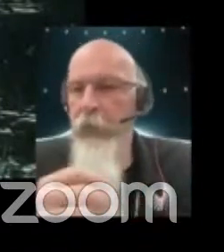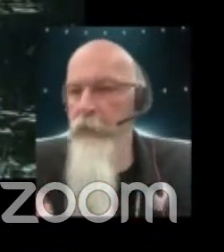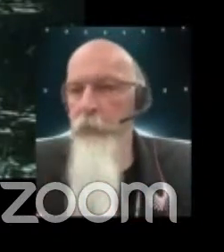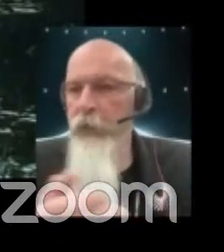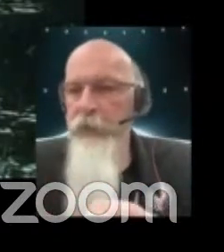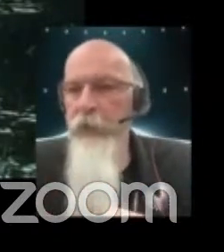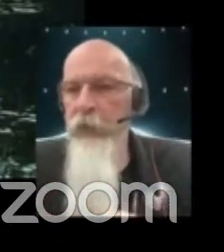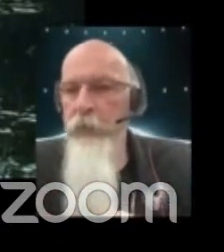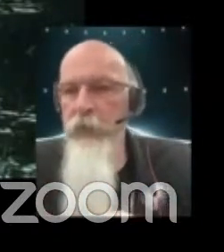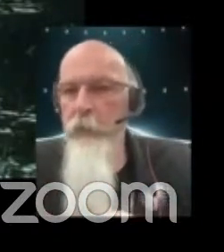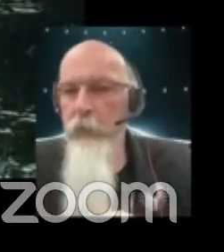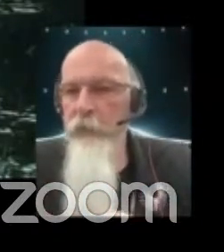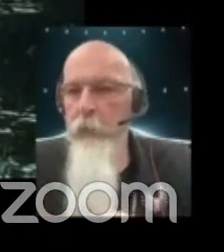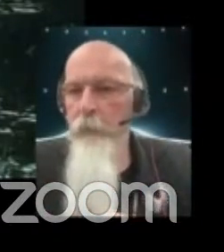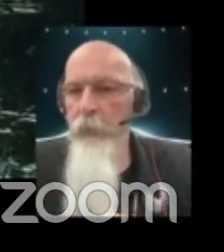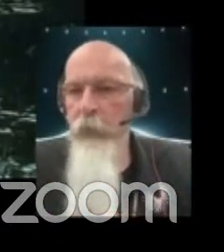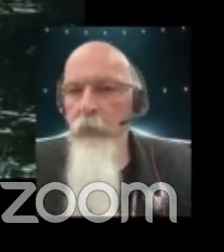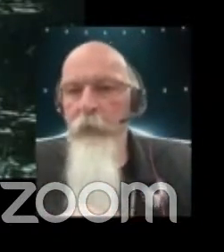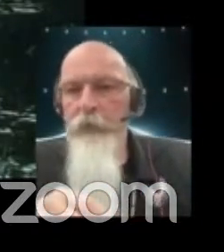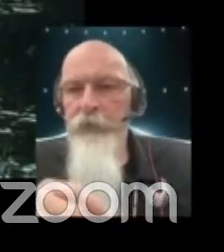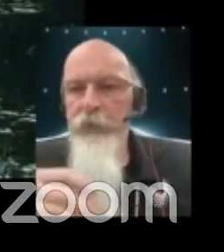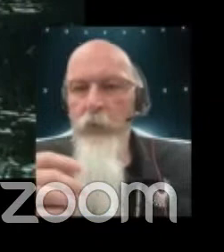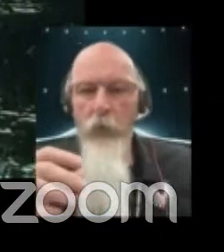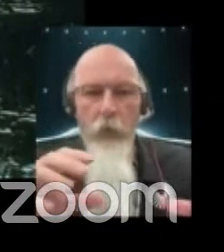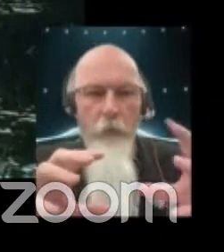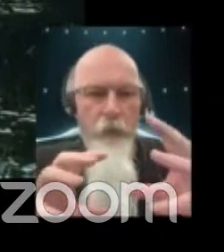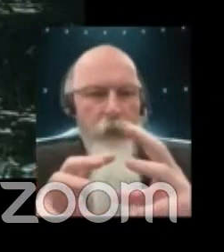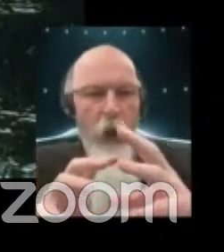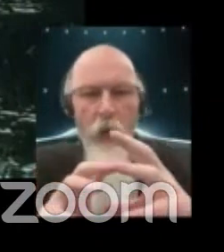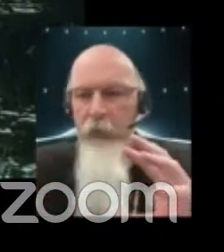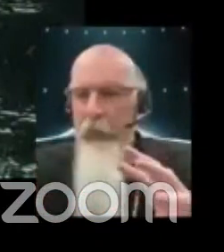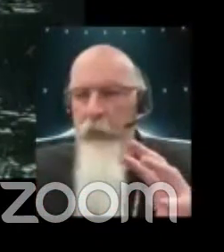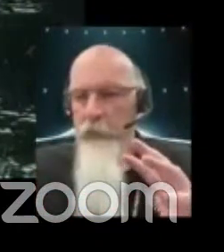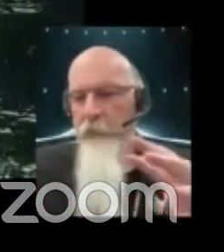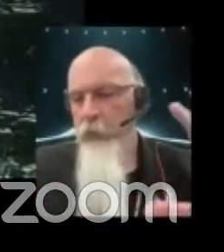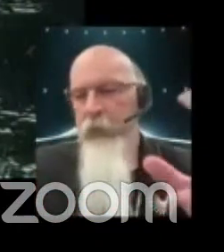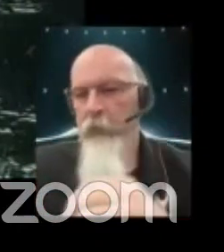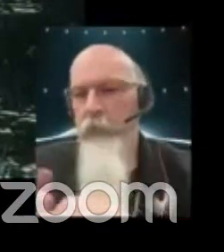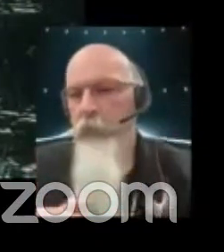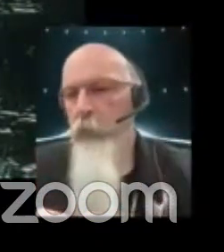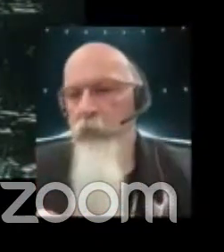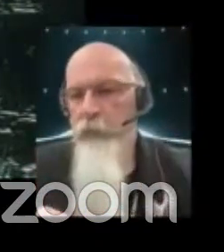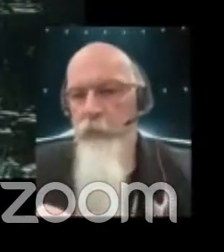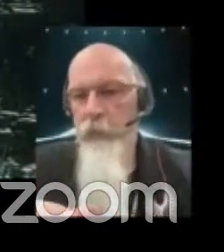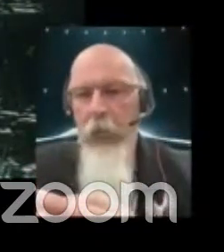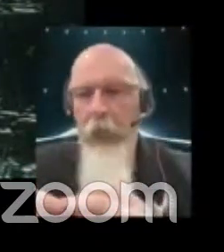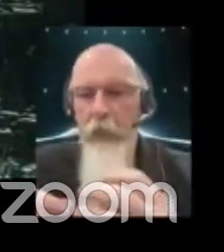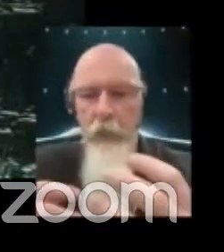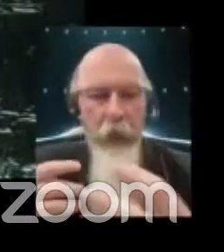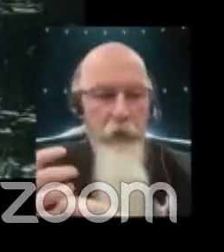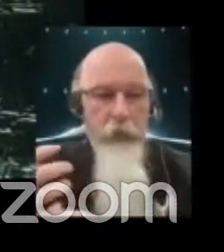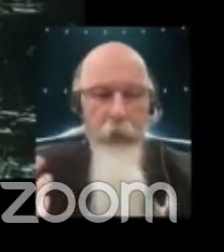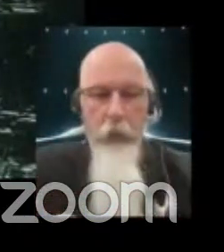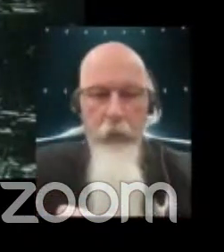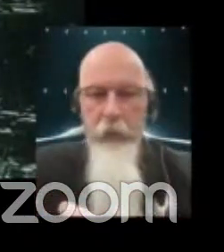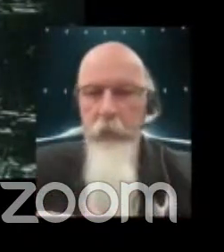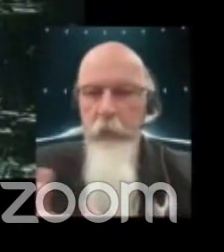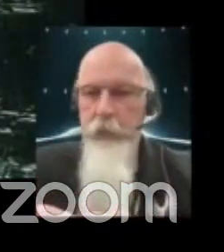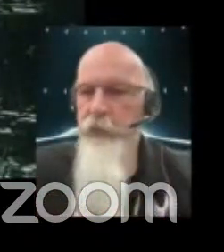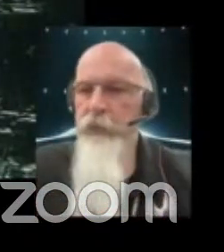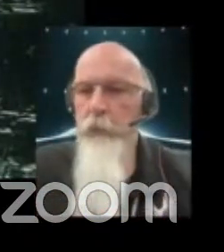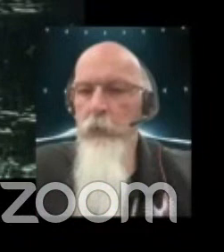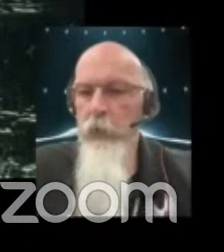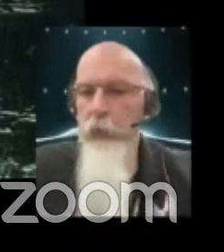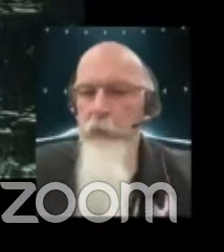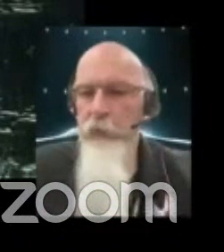information you're getting is biased in any way shape or form so over the years we've put together a ton of questions on how do we actually help